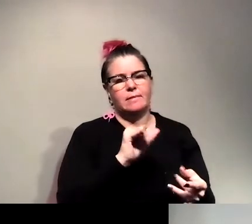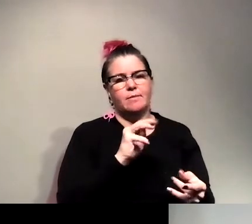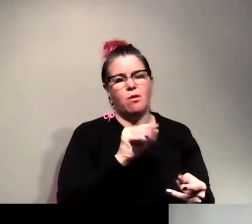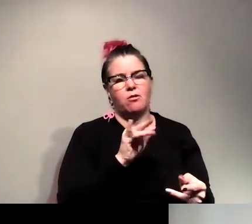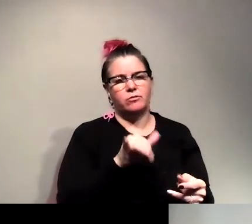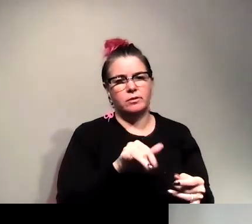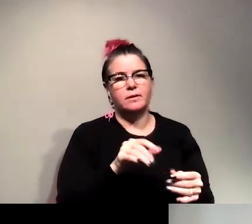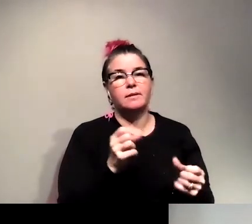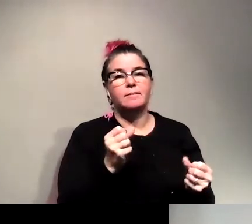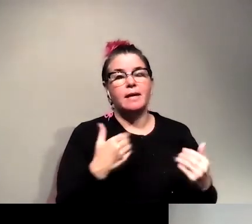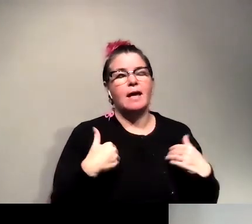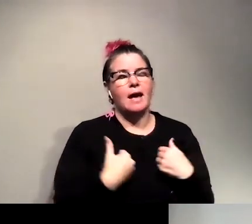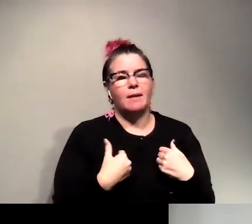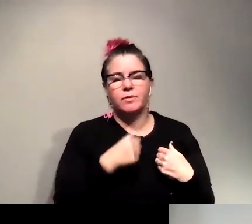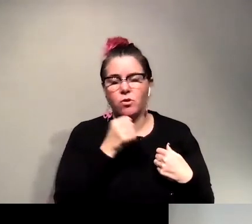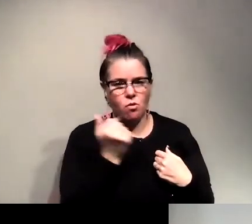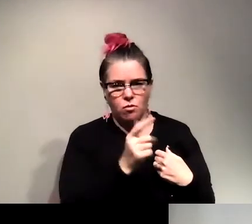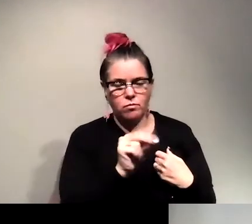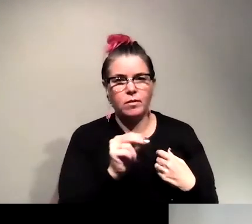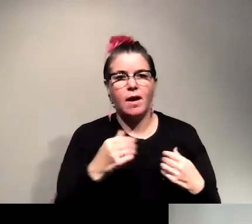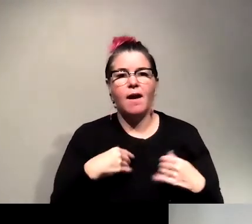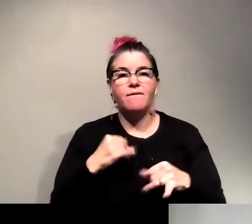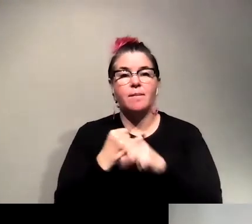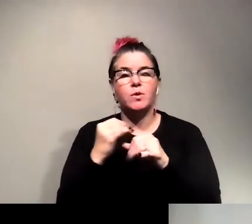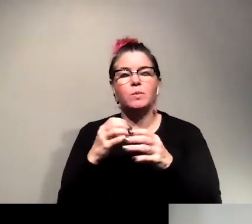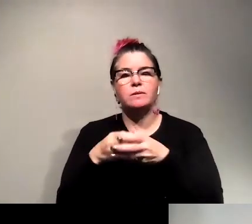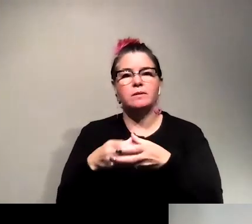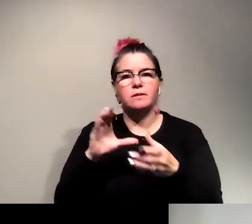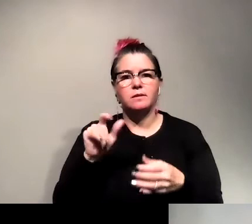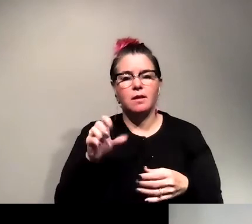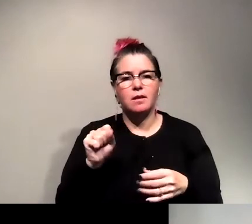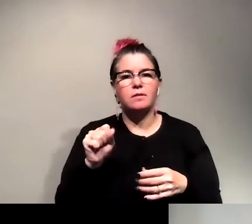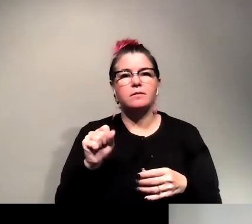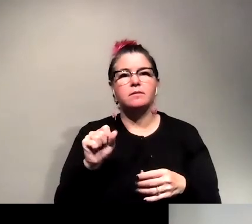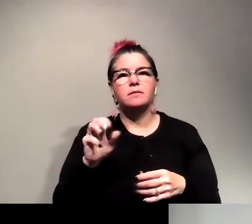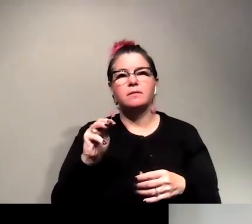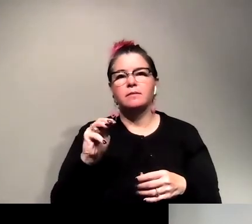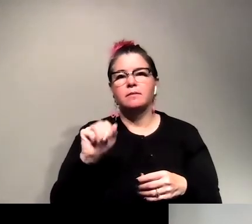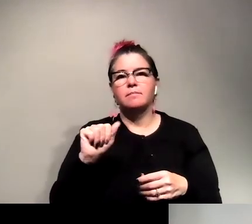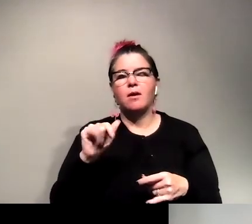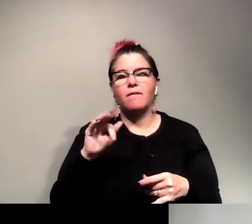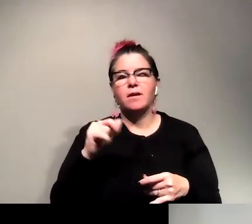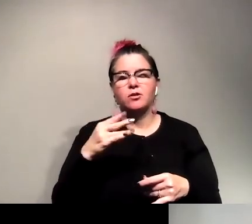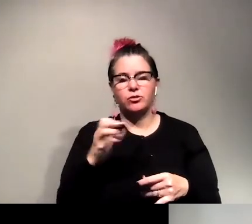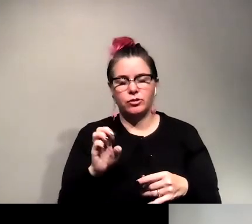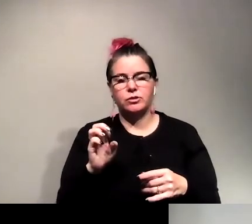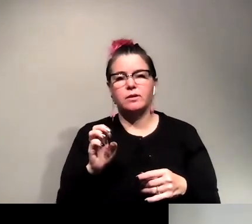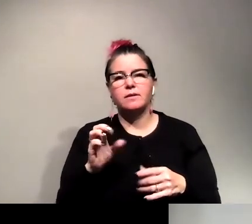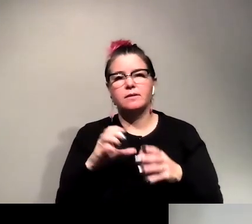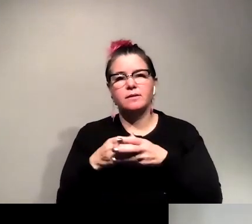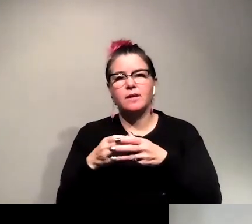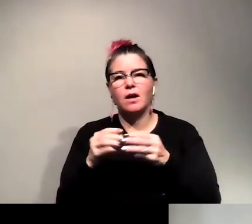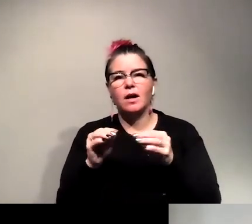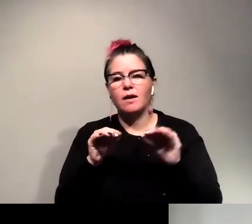lot of animals, not all animals, we have immune cells. Like if like the macrophage, which is the cell that kind of like crawls around your body and